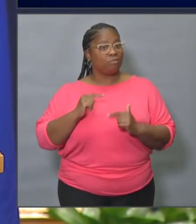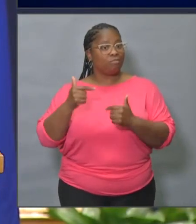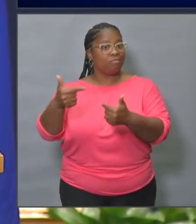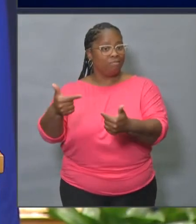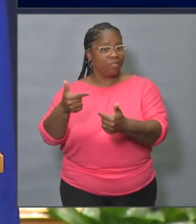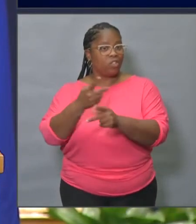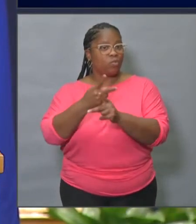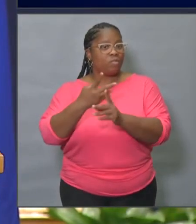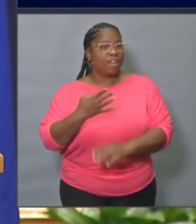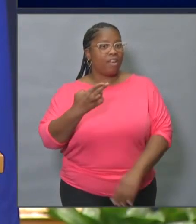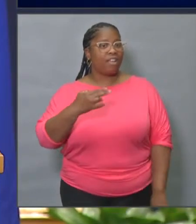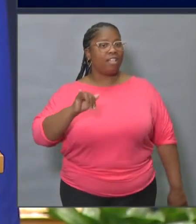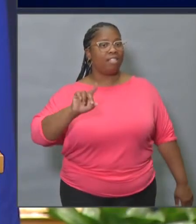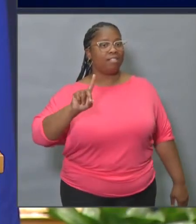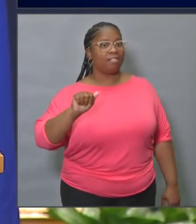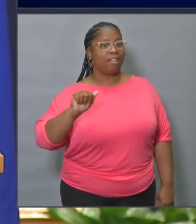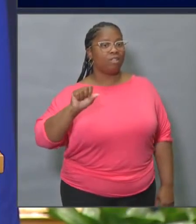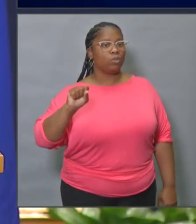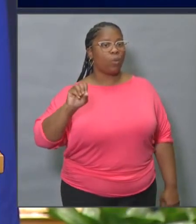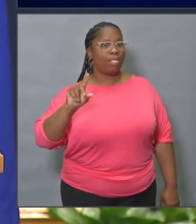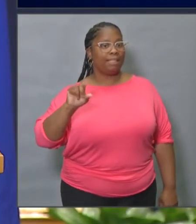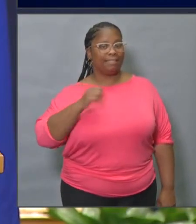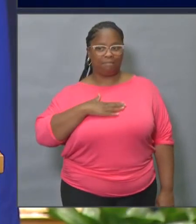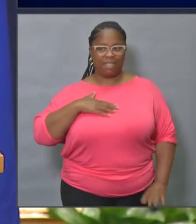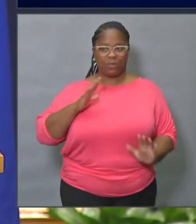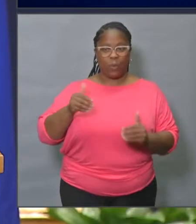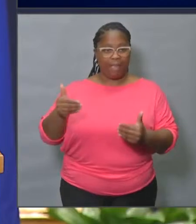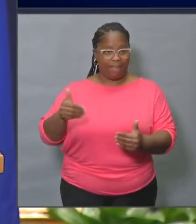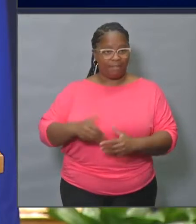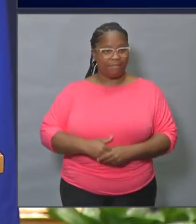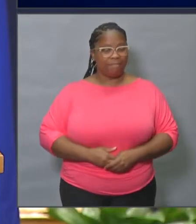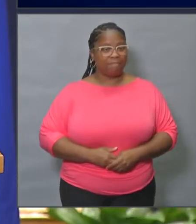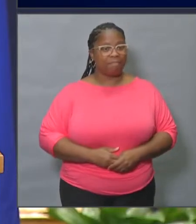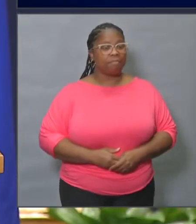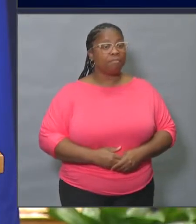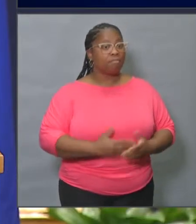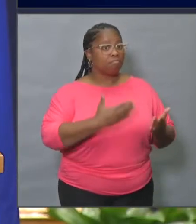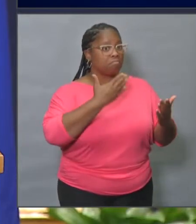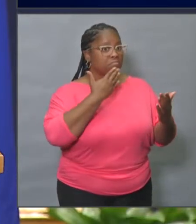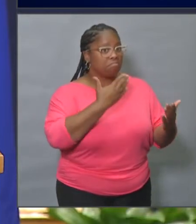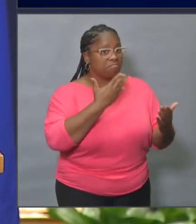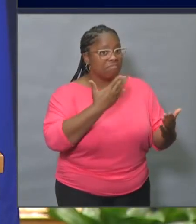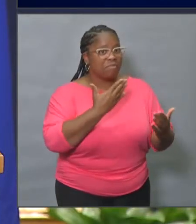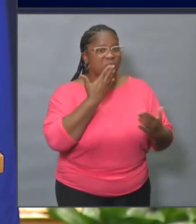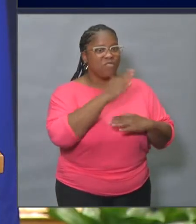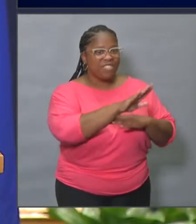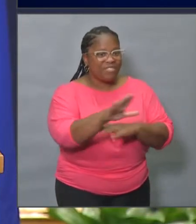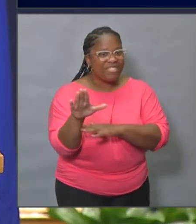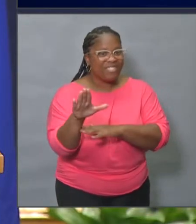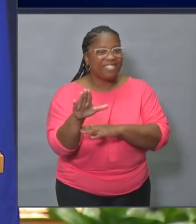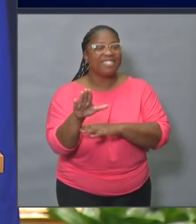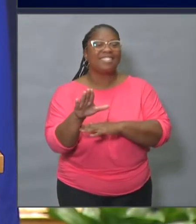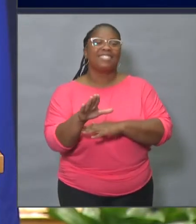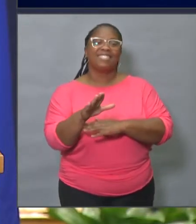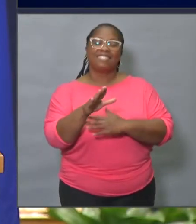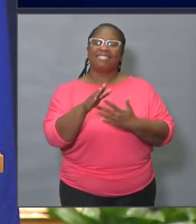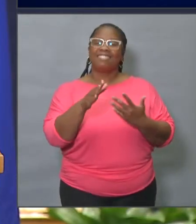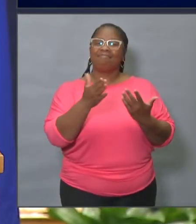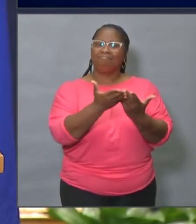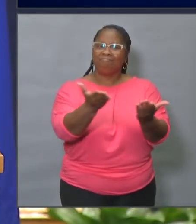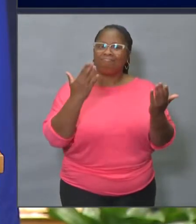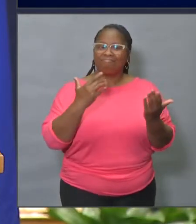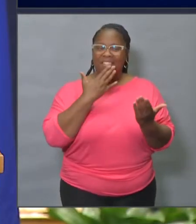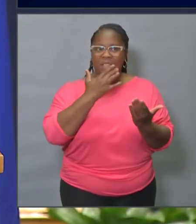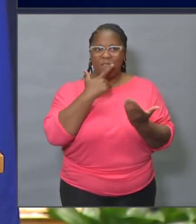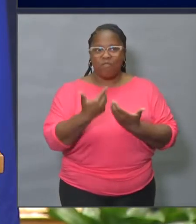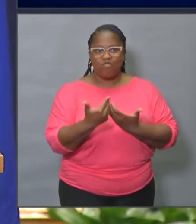over to Supervisor Hilda Solis. Please go ahead. Thank you. Buenas tardes. Good afternoon, everyone. I'd like to thank you